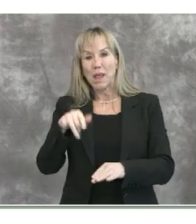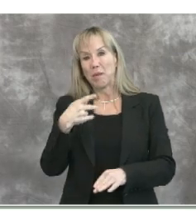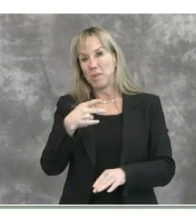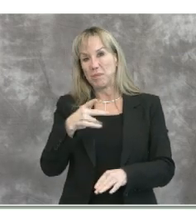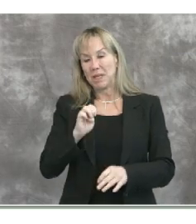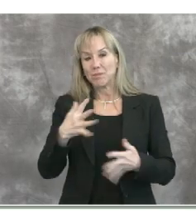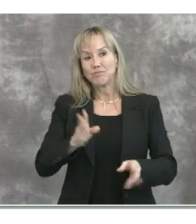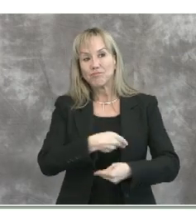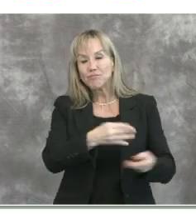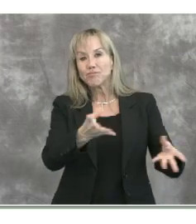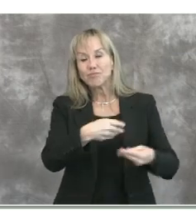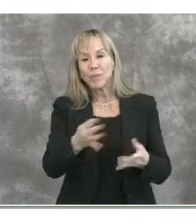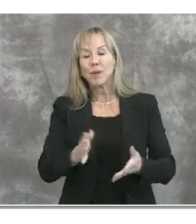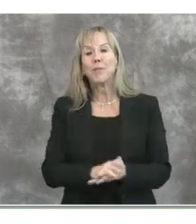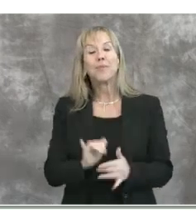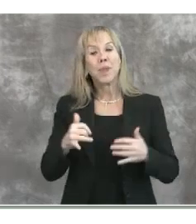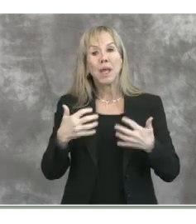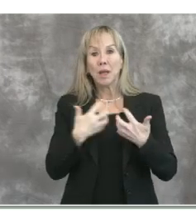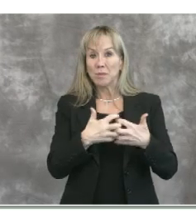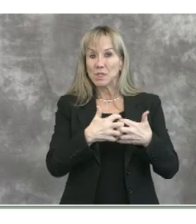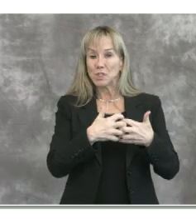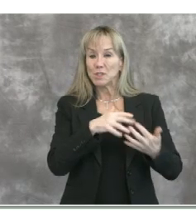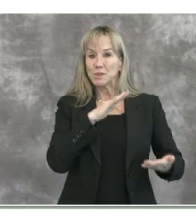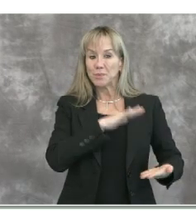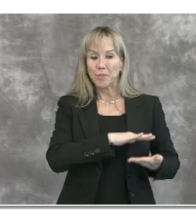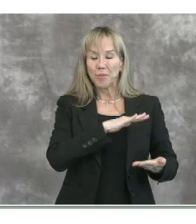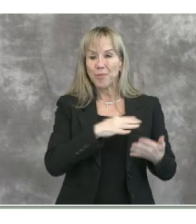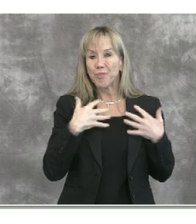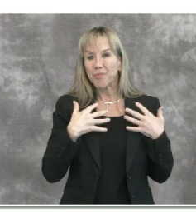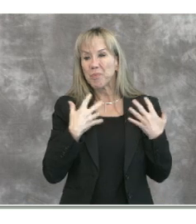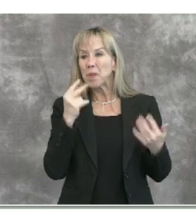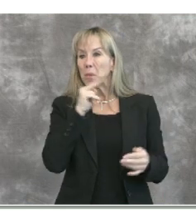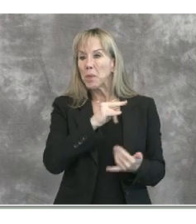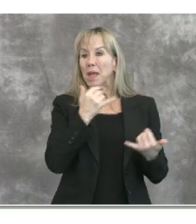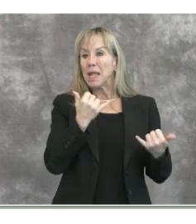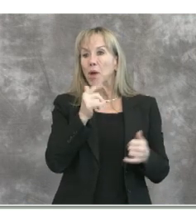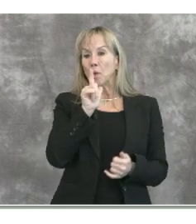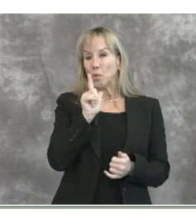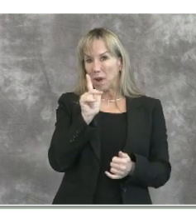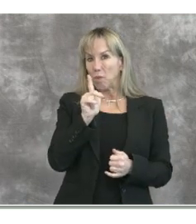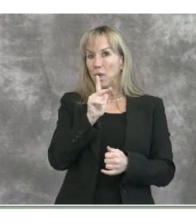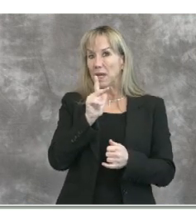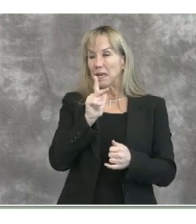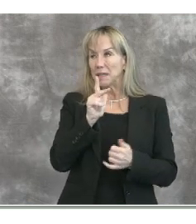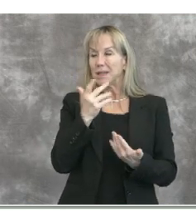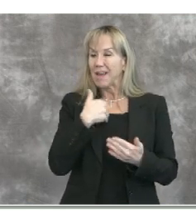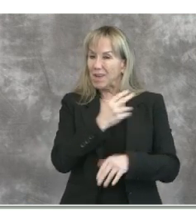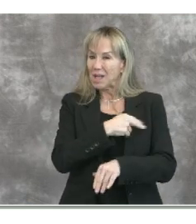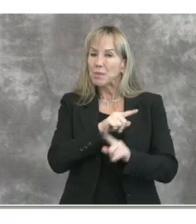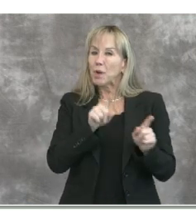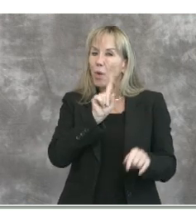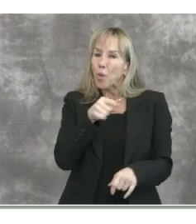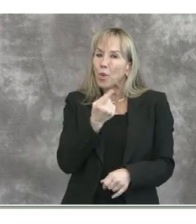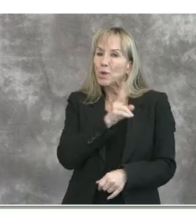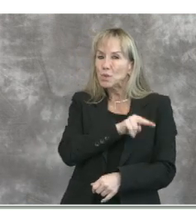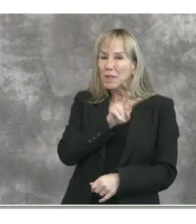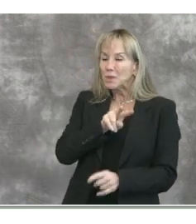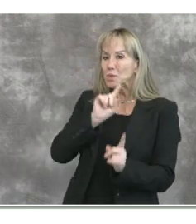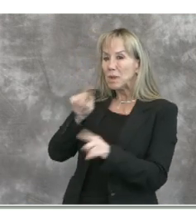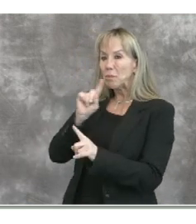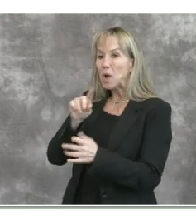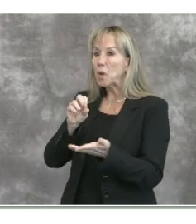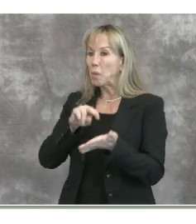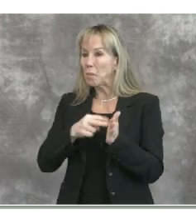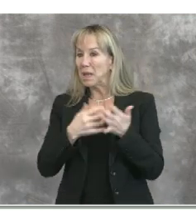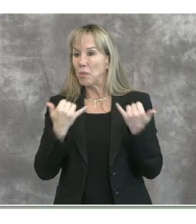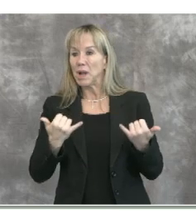distributed. On ventilators, we're looking at 22 of 23 hospitals reporting their availability, presently standing at